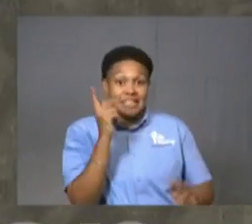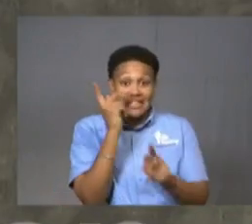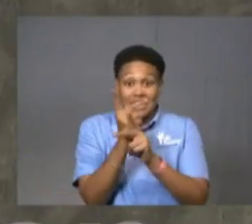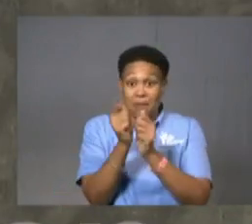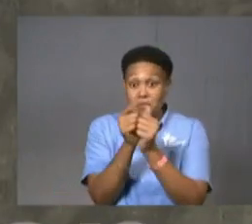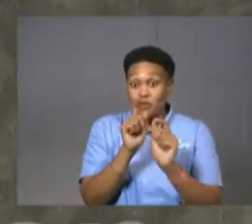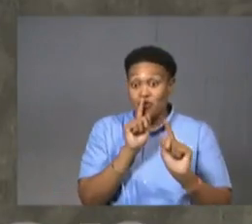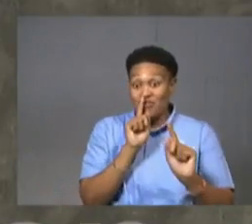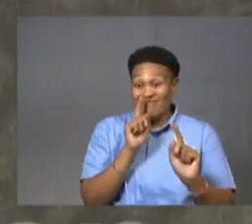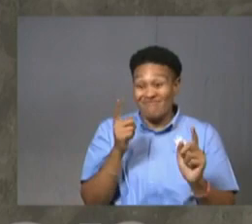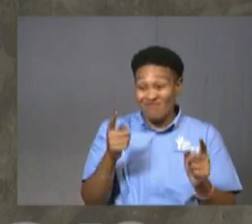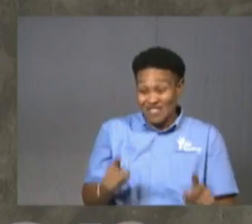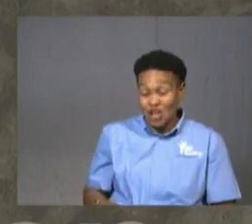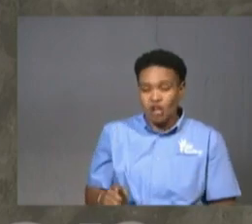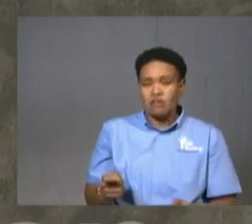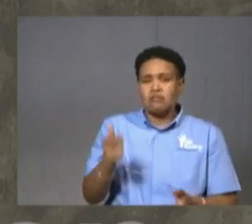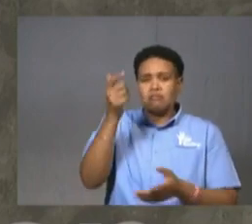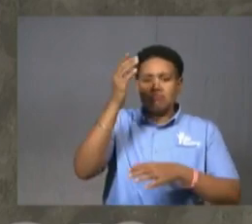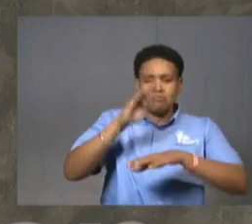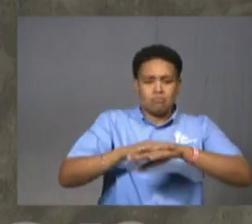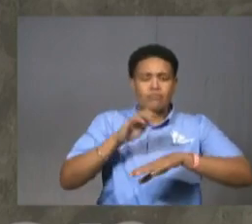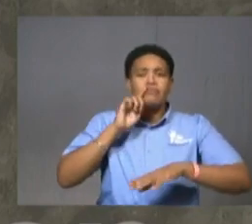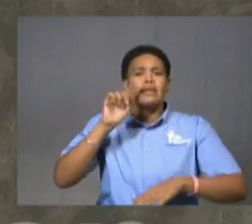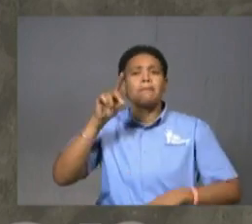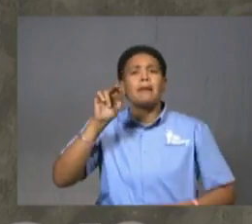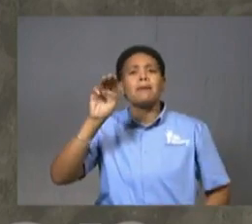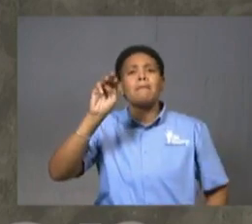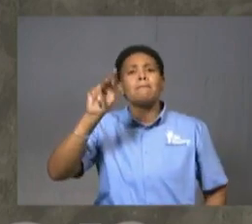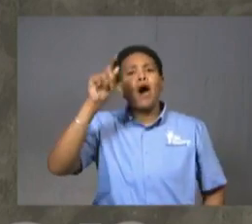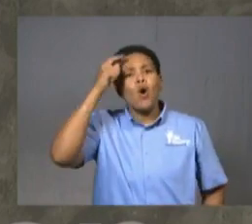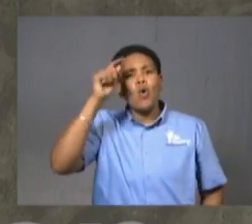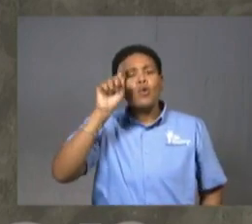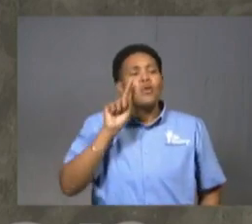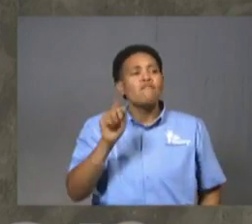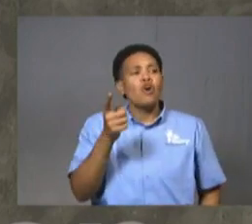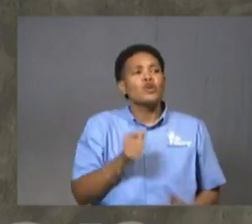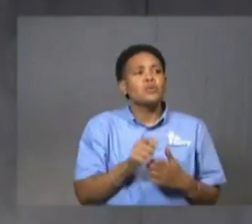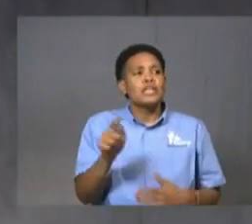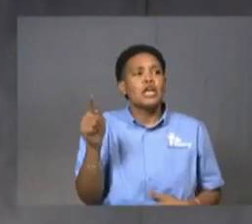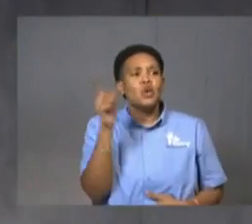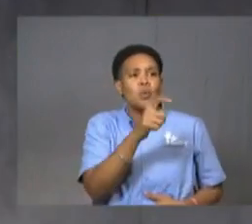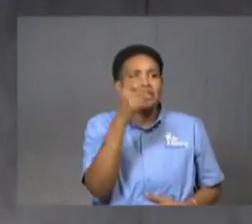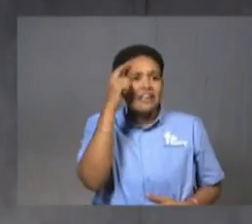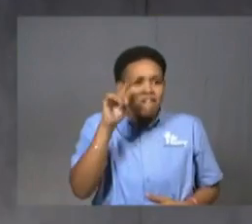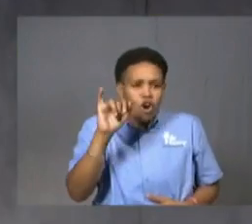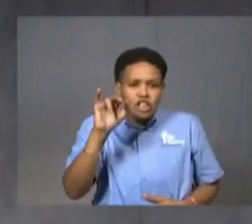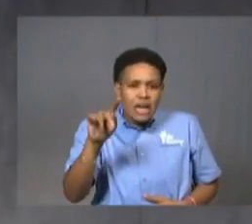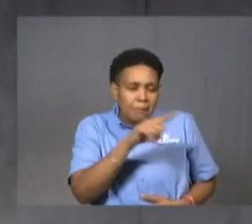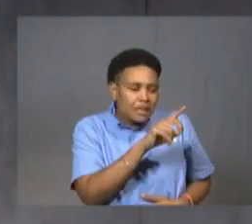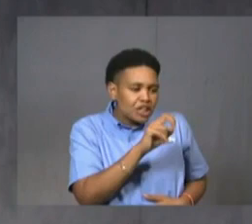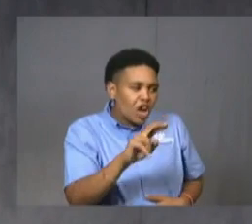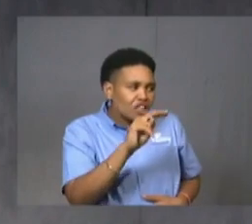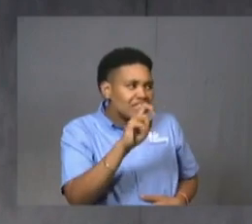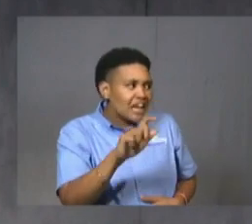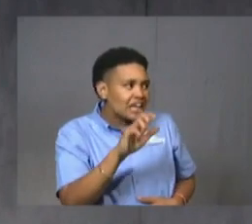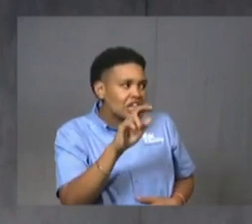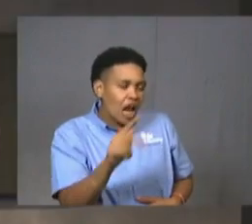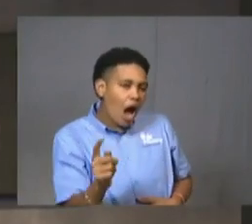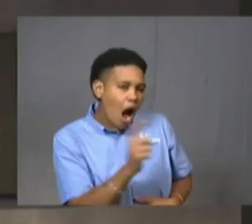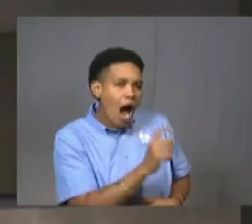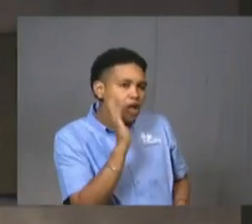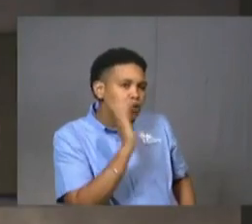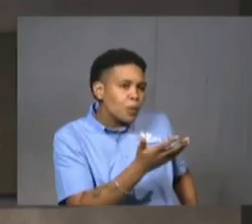result of the coin toss, the PNP's Mark Golding will go first with his question for the JLP's Dr. Nigel Clark.